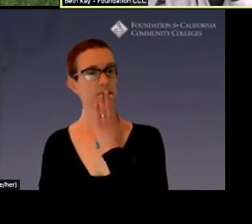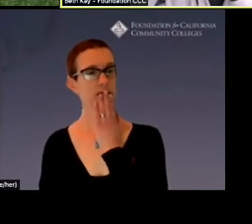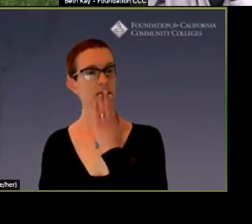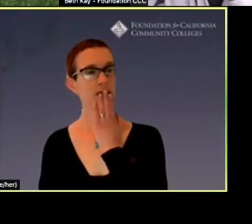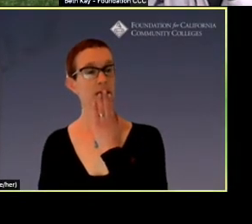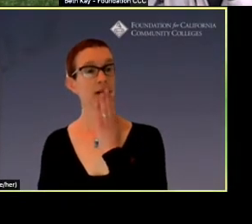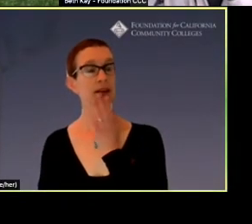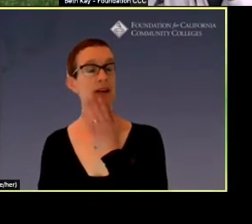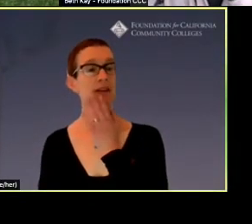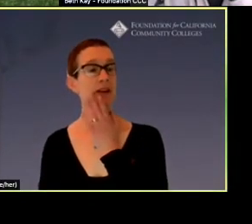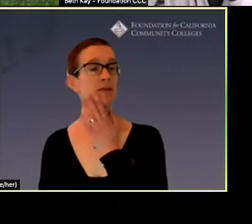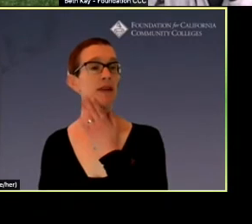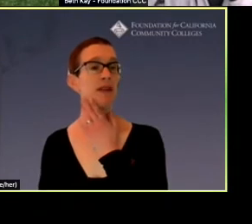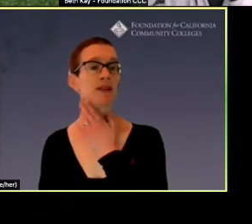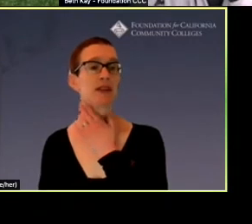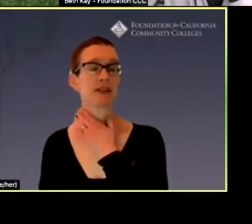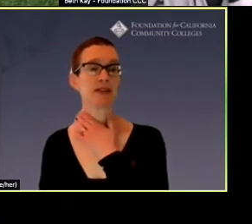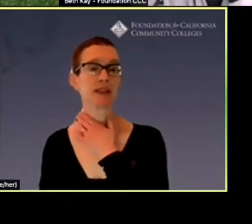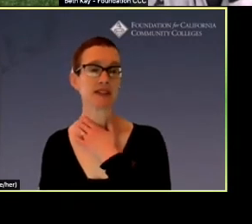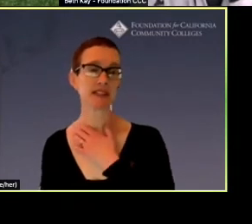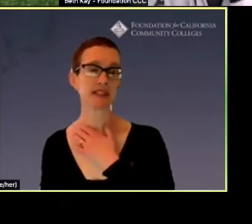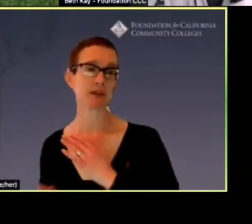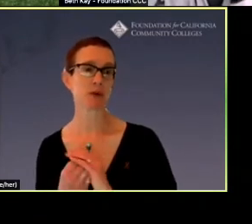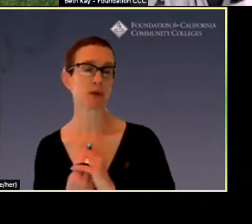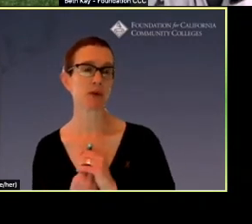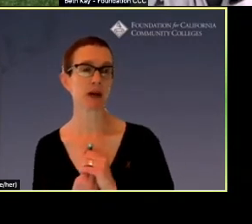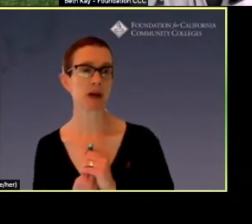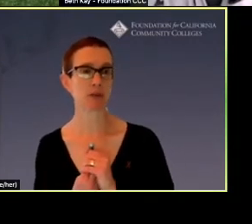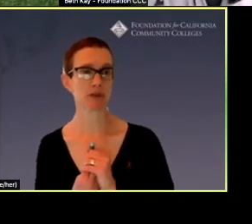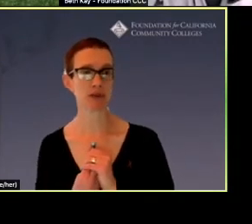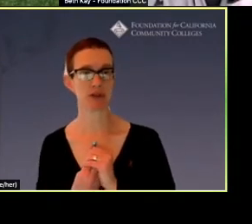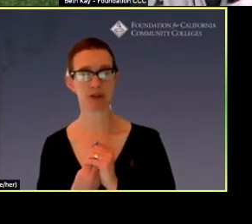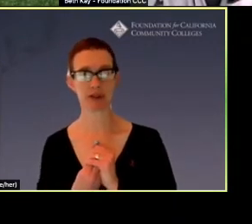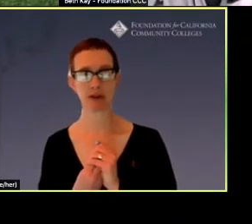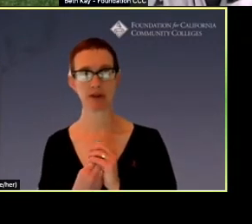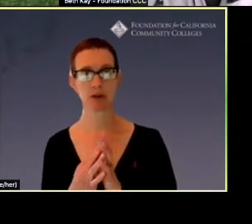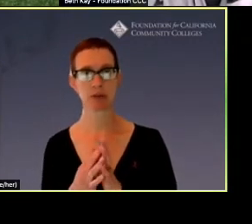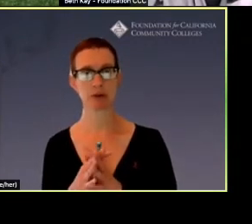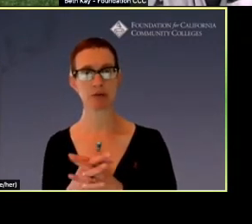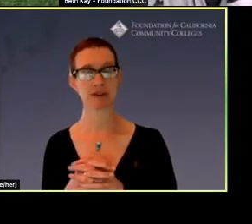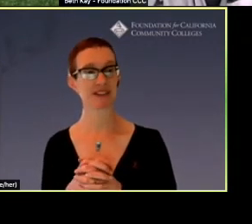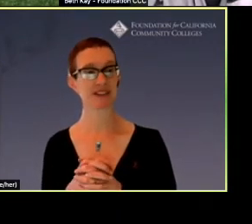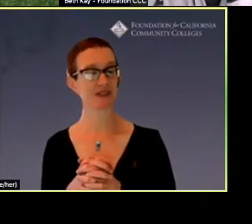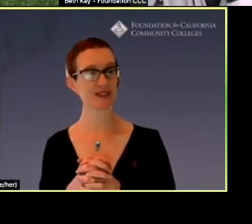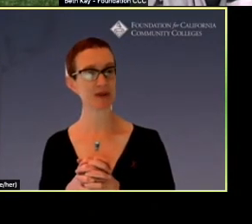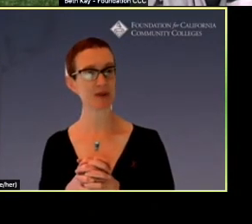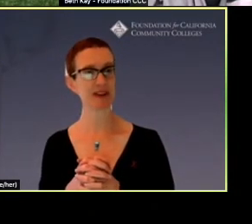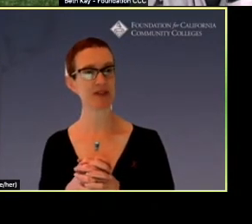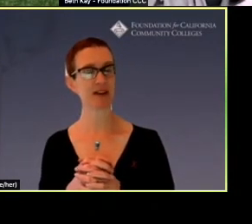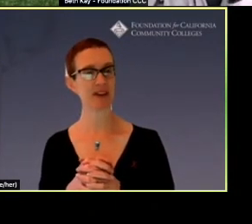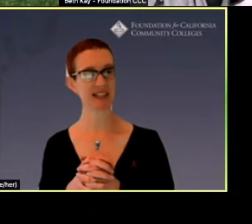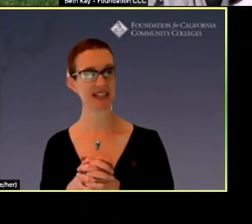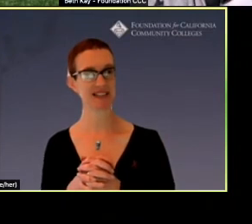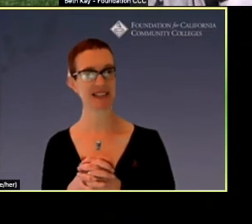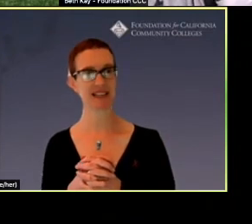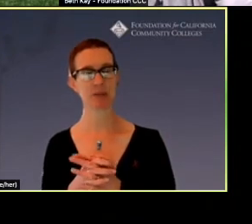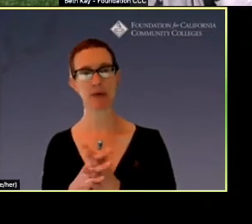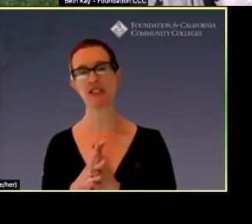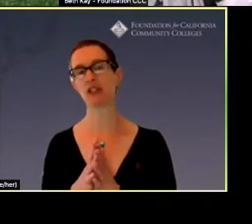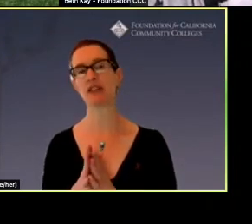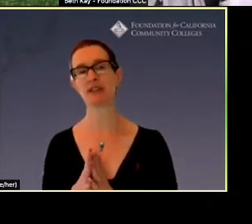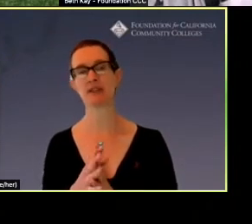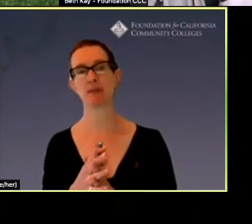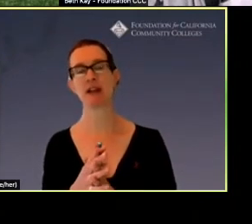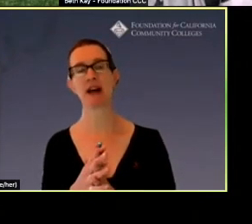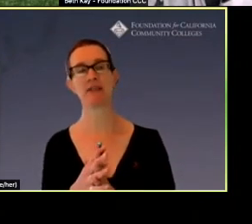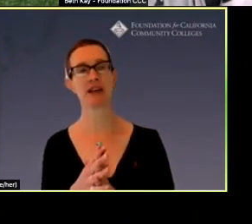Monday. Yes, I think that the self-assessment tool should certainly be available relatively soon. We have not finalized